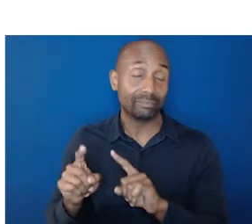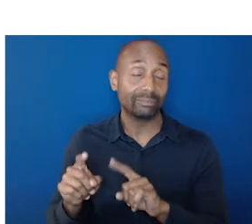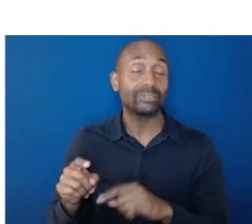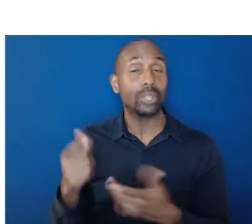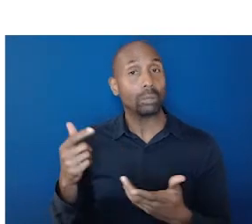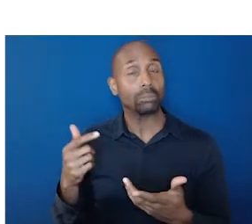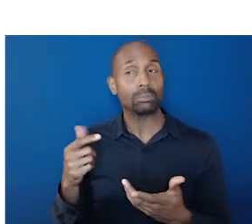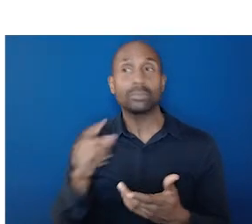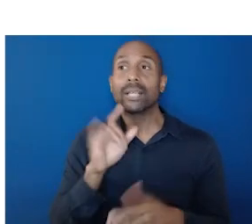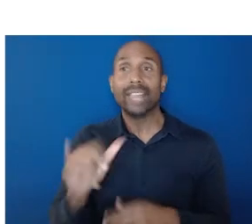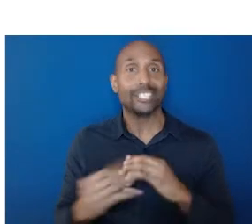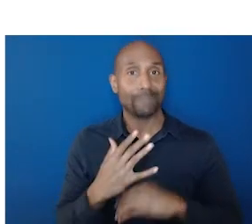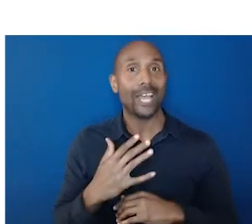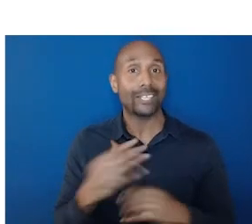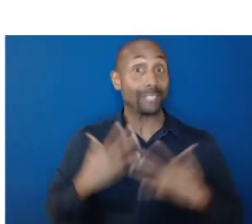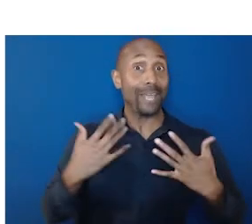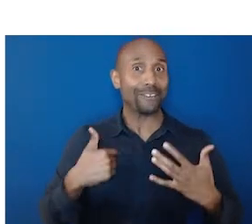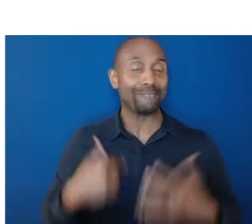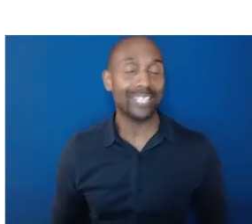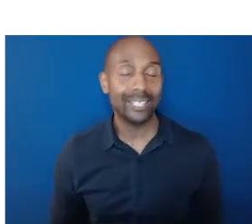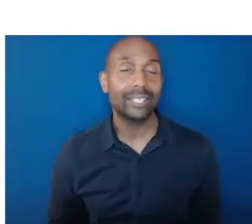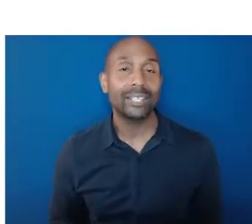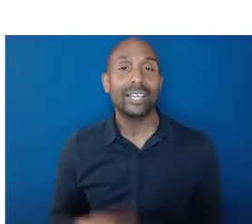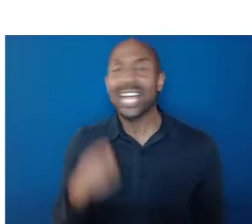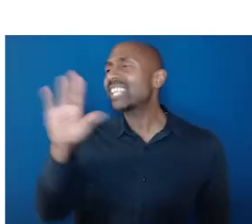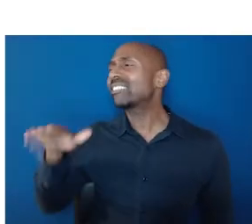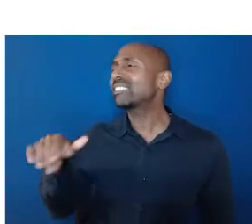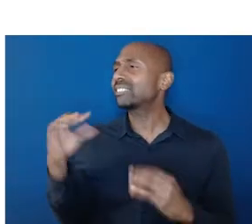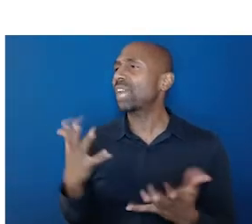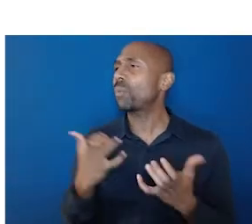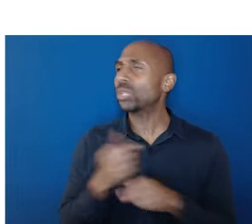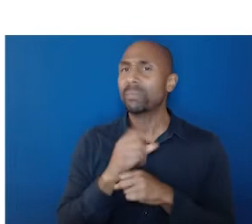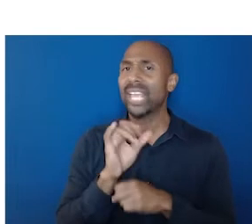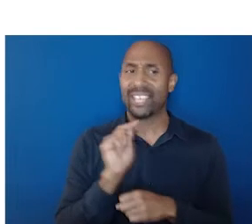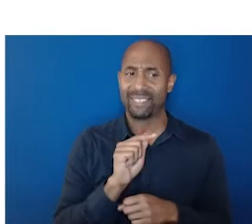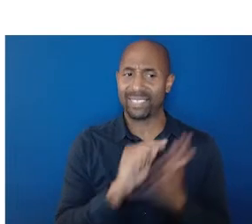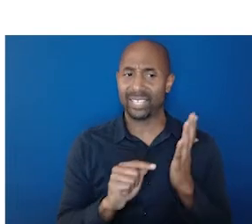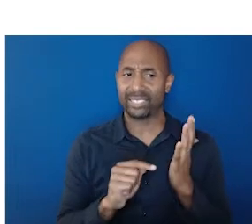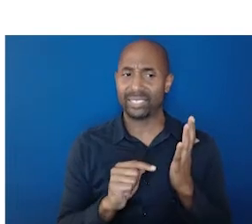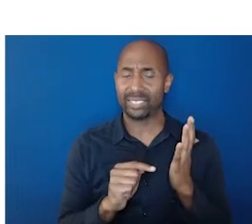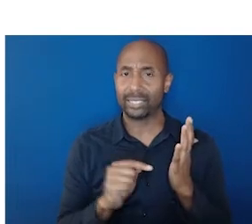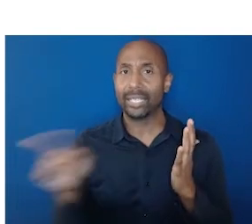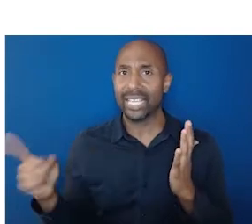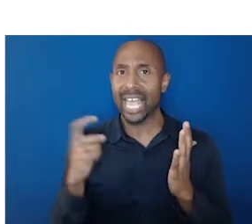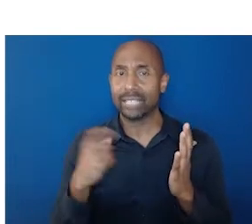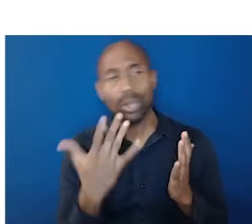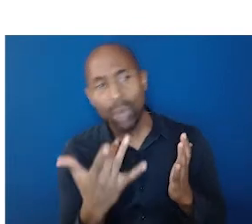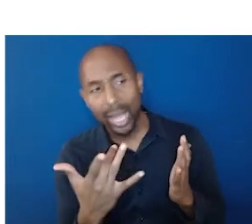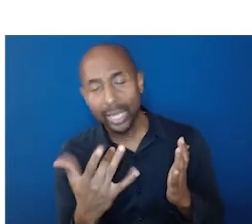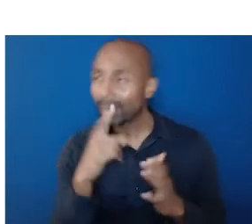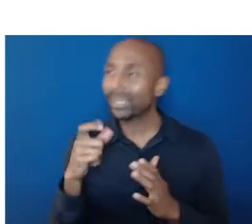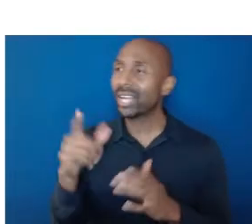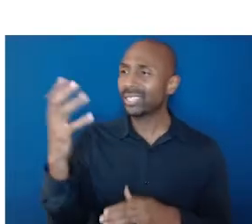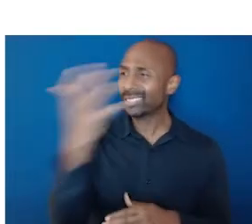masks. So I told my teacher I wanted to make these, and he was like, why? And I said, well, you know, I've been really inspired by the masks.